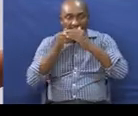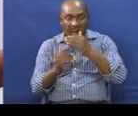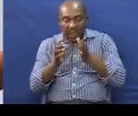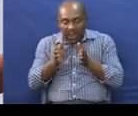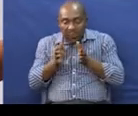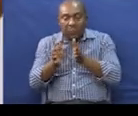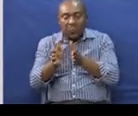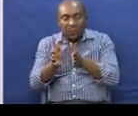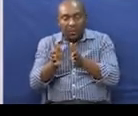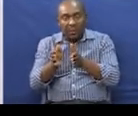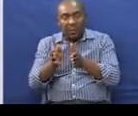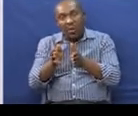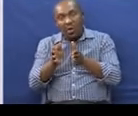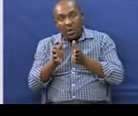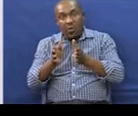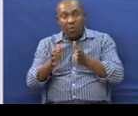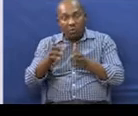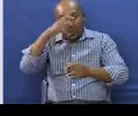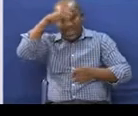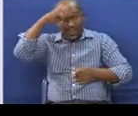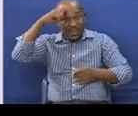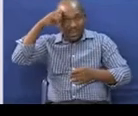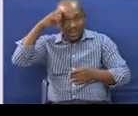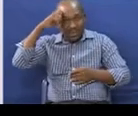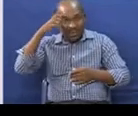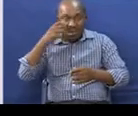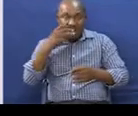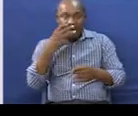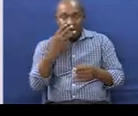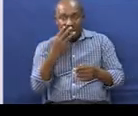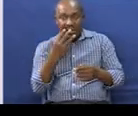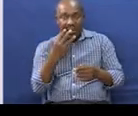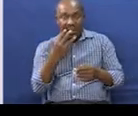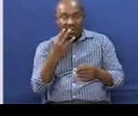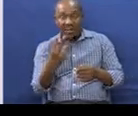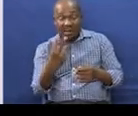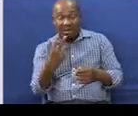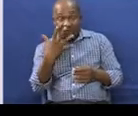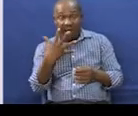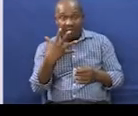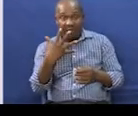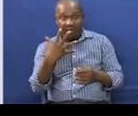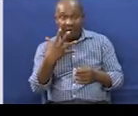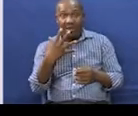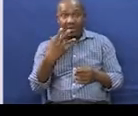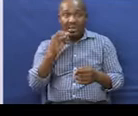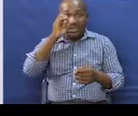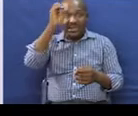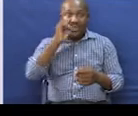25 degrees Celsius, while oil, a lipid which is